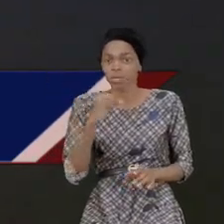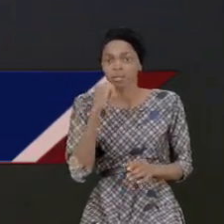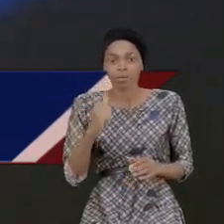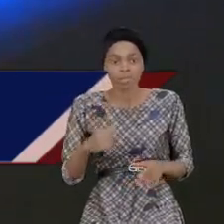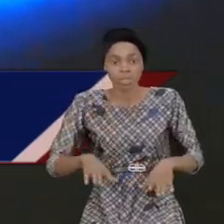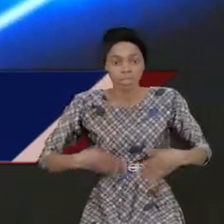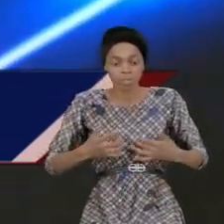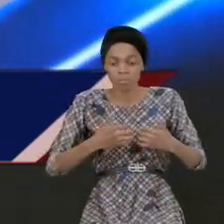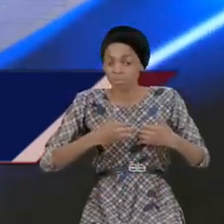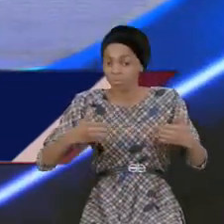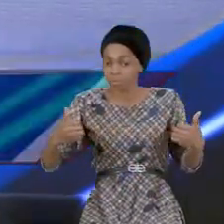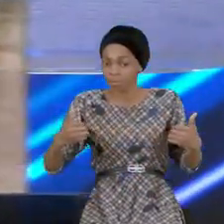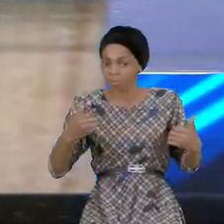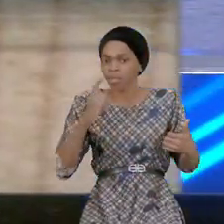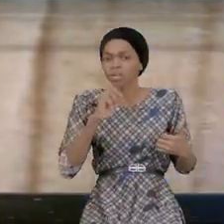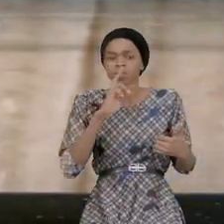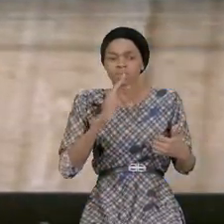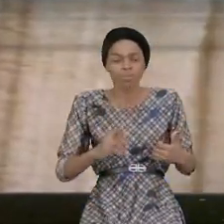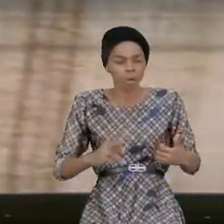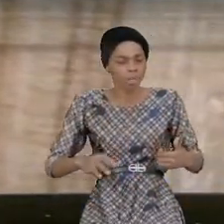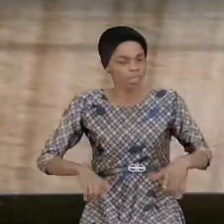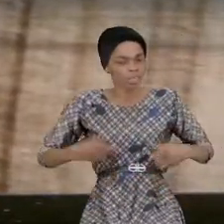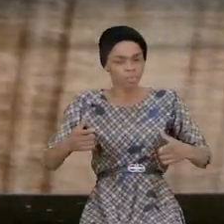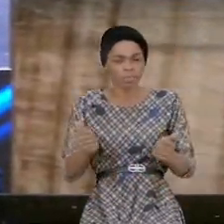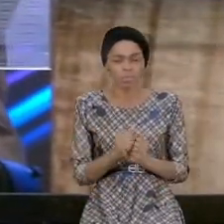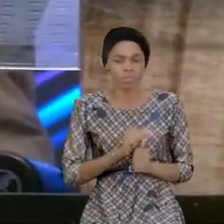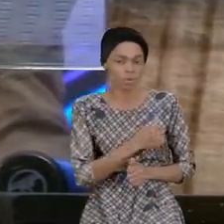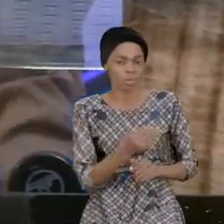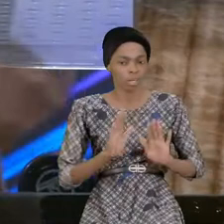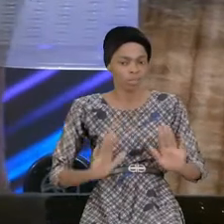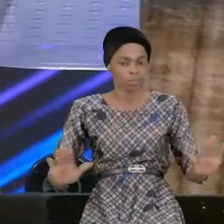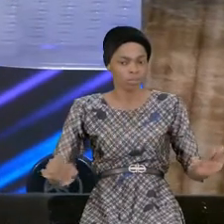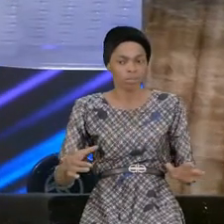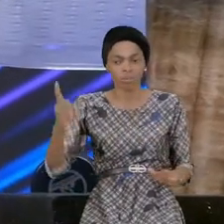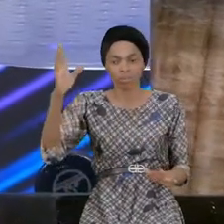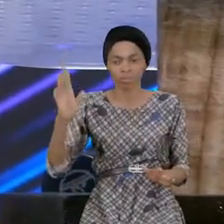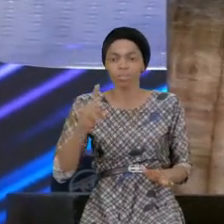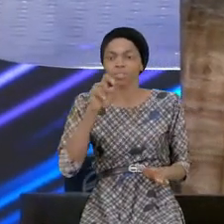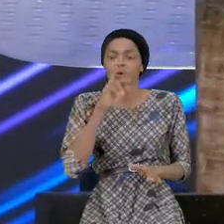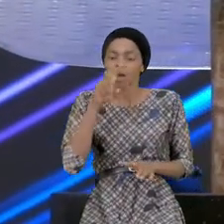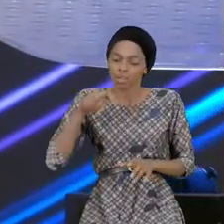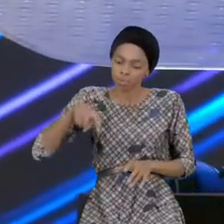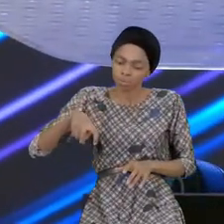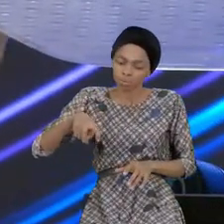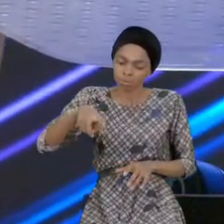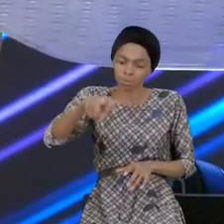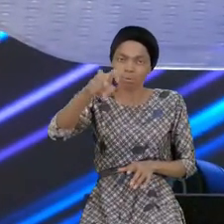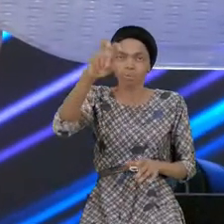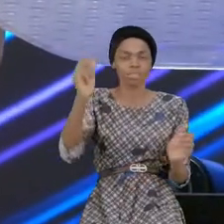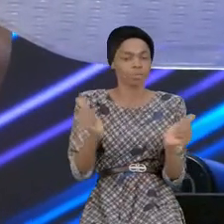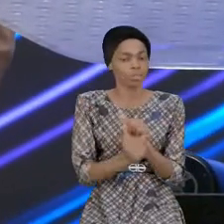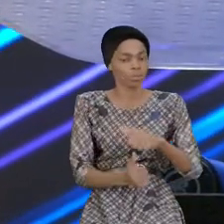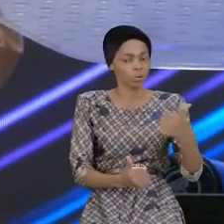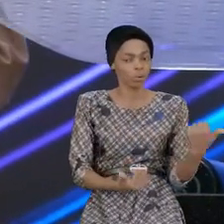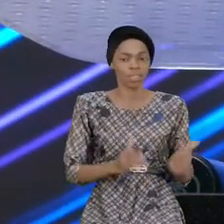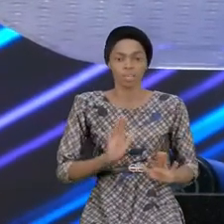other children of God. You're journeying with other children of God. You're on pilgrimage to heaven with